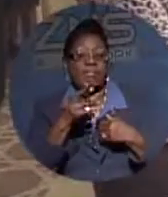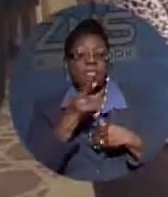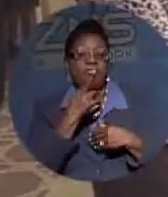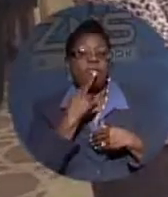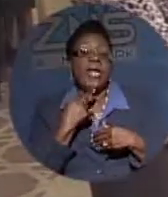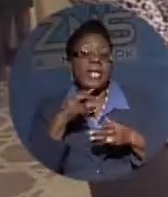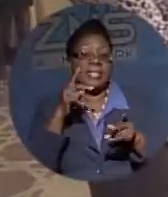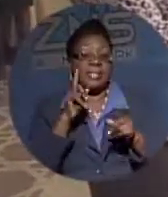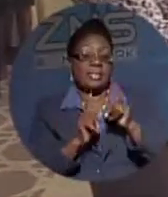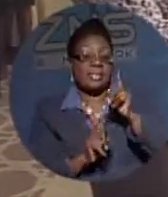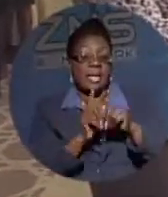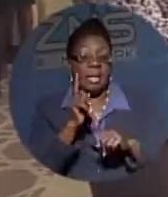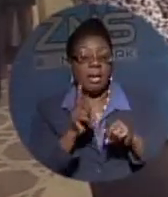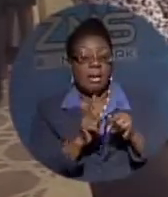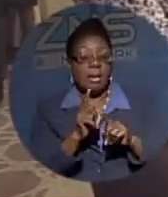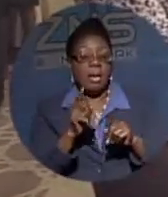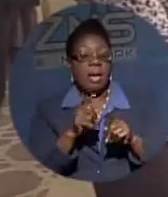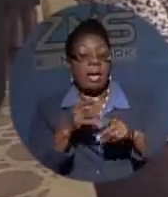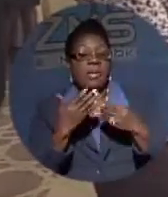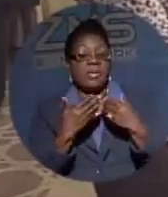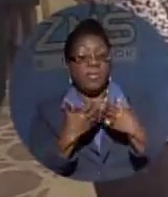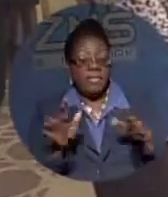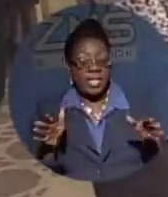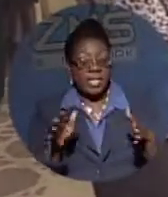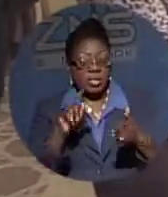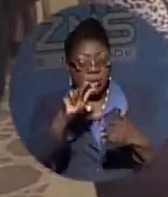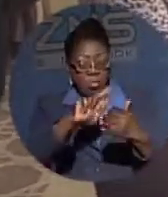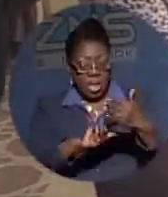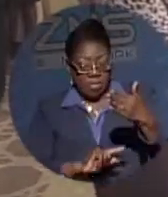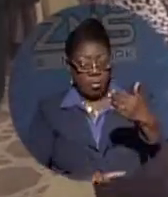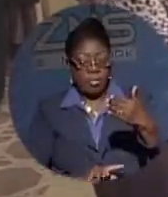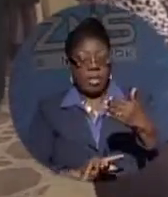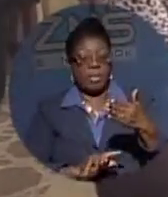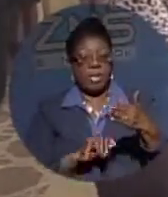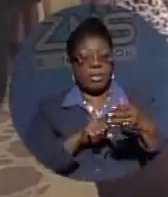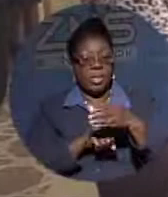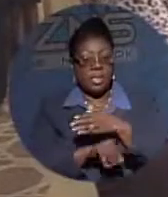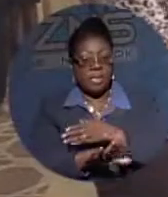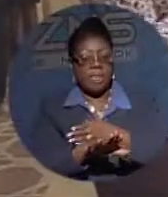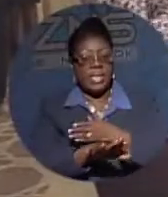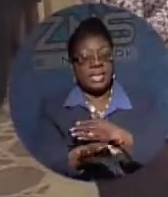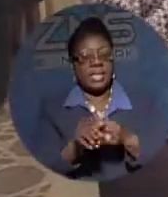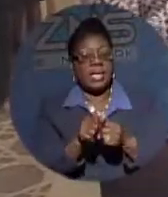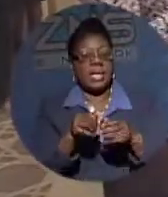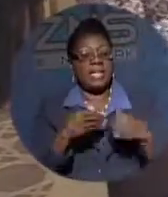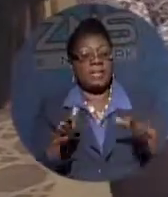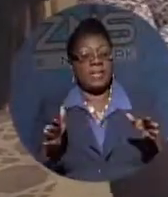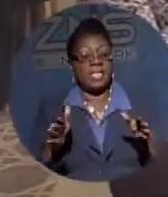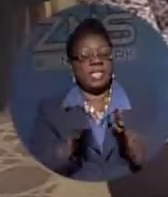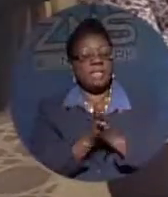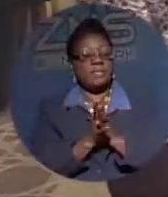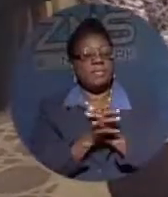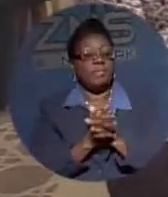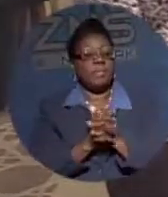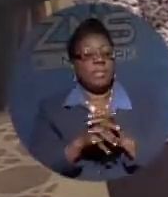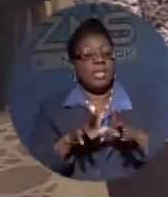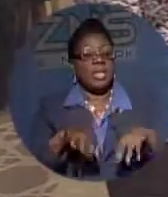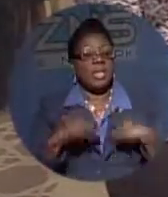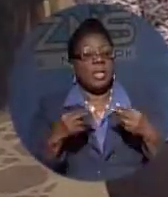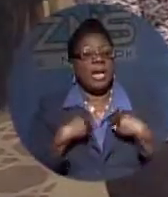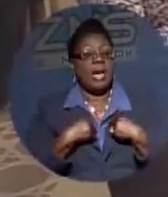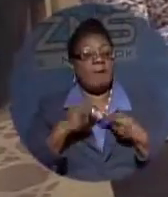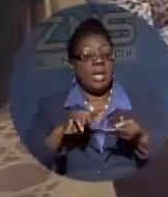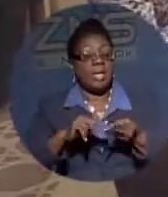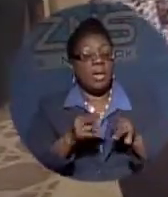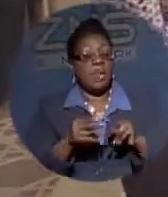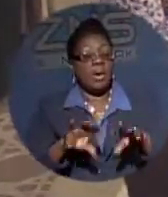and once you've done that, you simply scroll to the bottom and click Submit, and the process is complete. Are you keeping a running total of the numbers? The Prime Minister